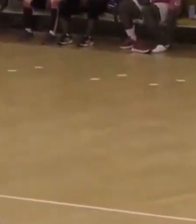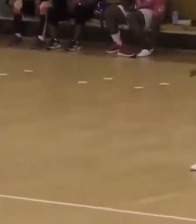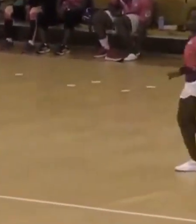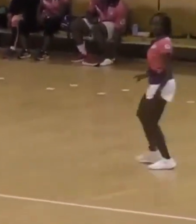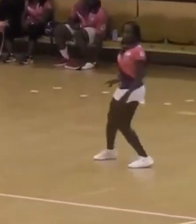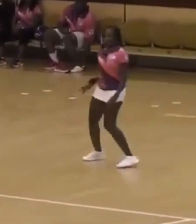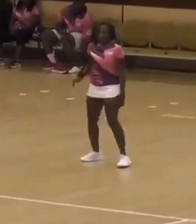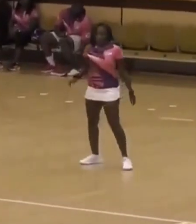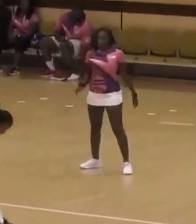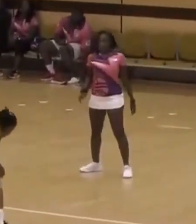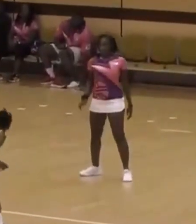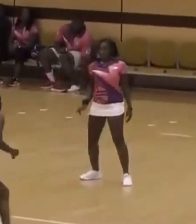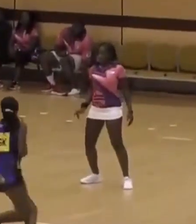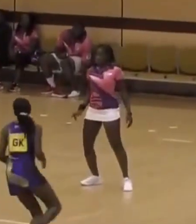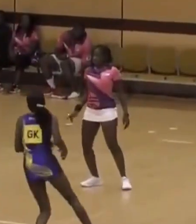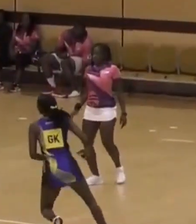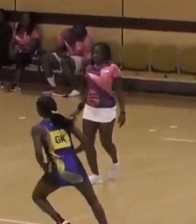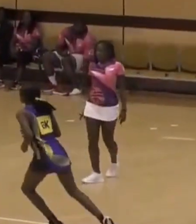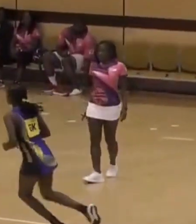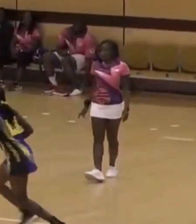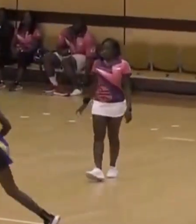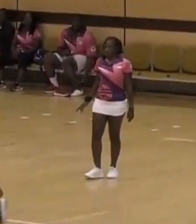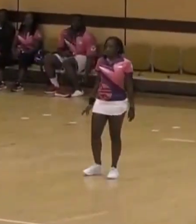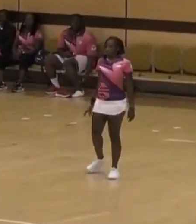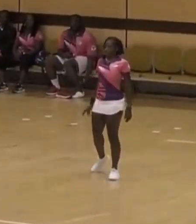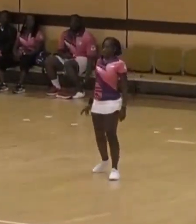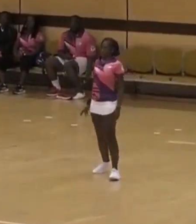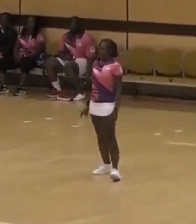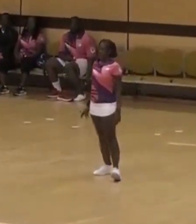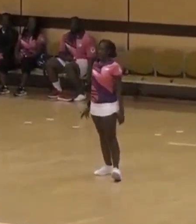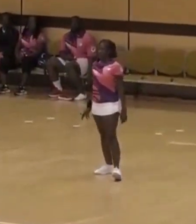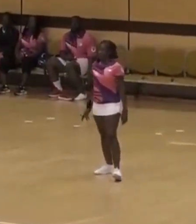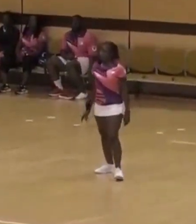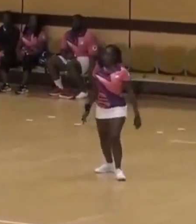is not that small. She tried to get in between the two players and the ball.